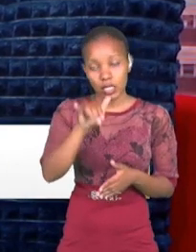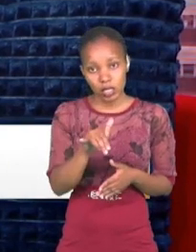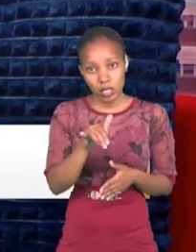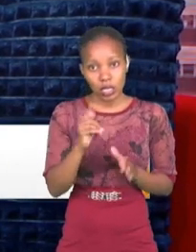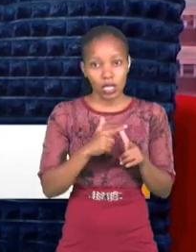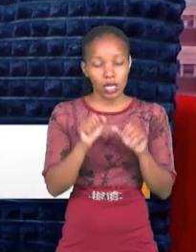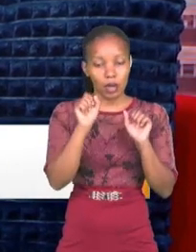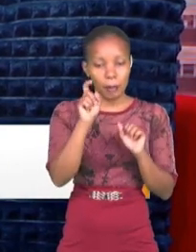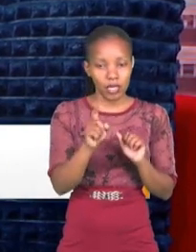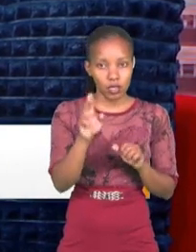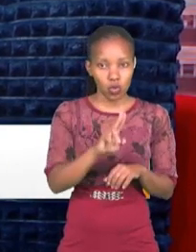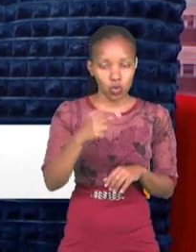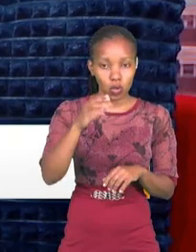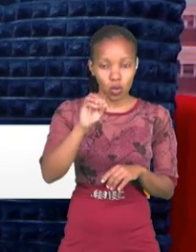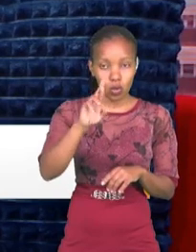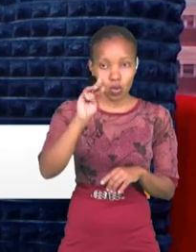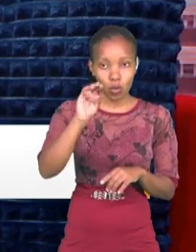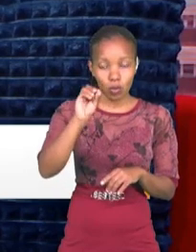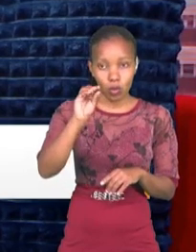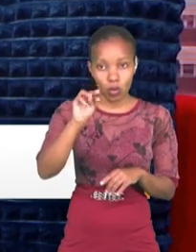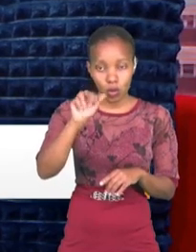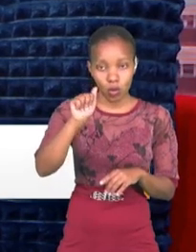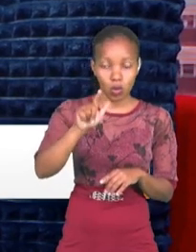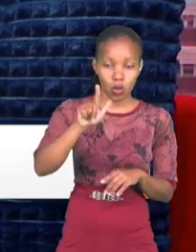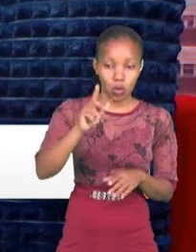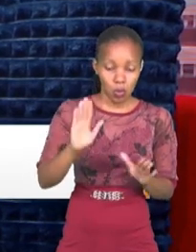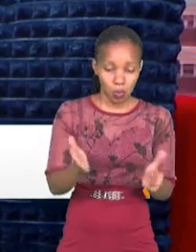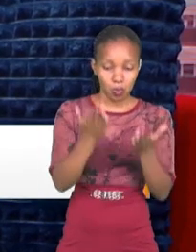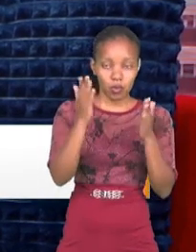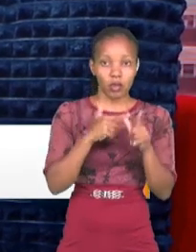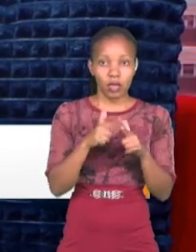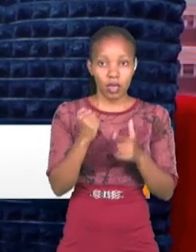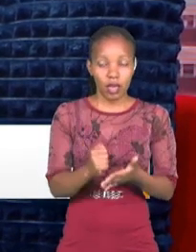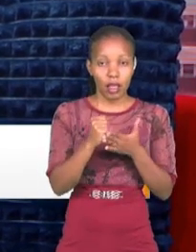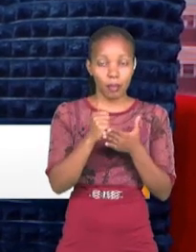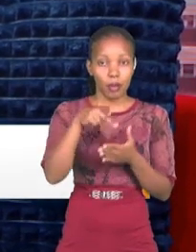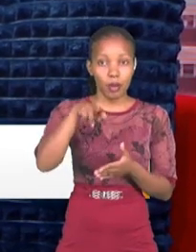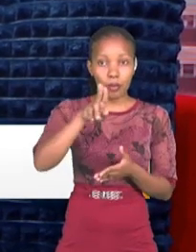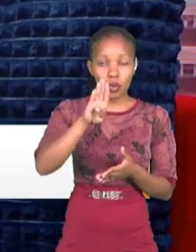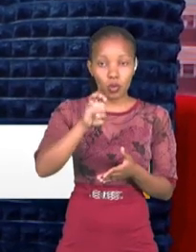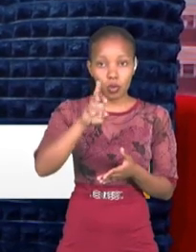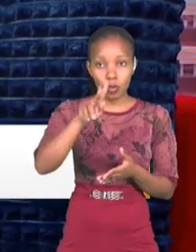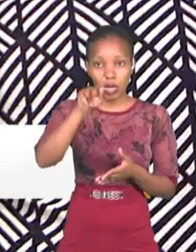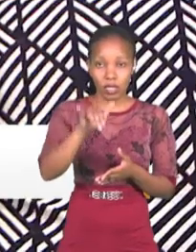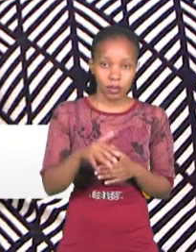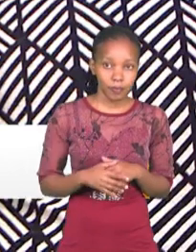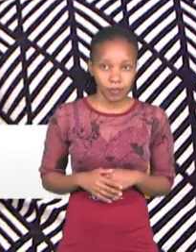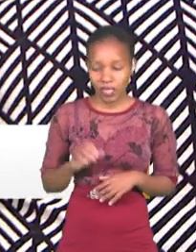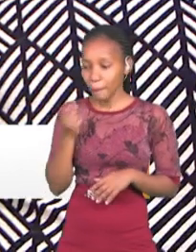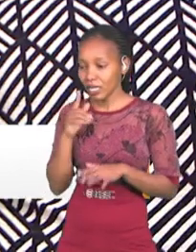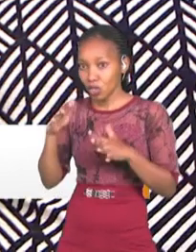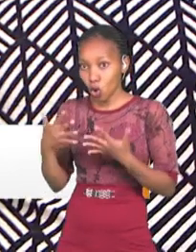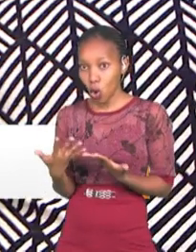we have to use the hormone boosters to increase the puberty, to accelerate the puberty. Okay. Testosterone or something.